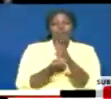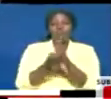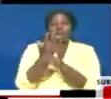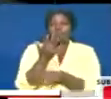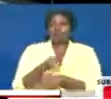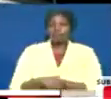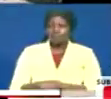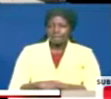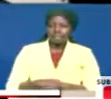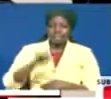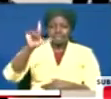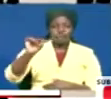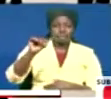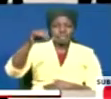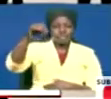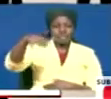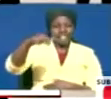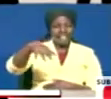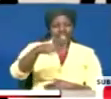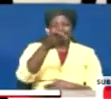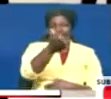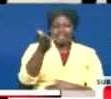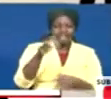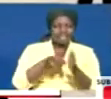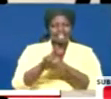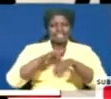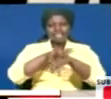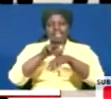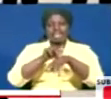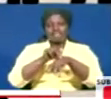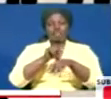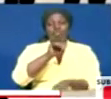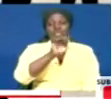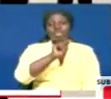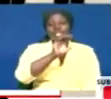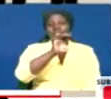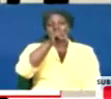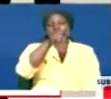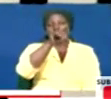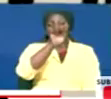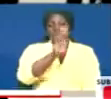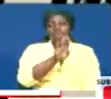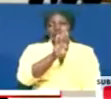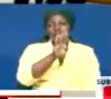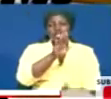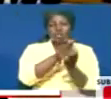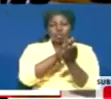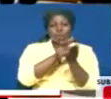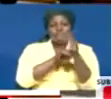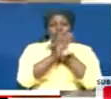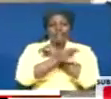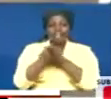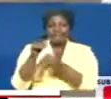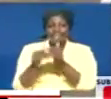Subsidized fertilizer is now available at various national cereals and produce board depots across the country. This follows the flagging